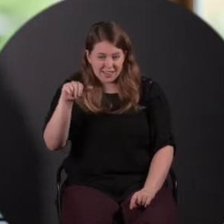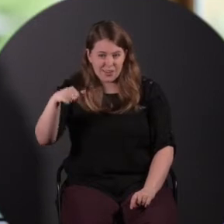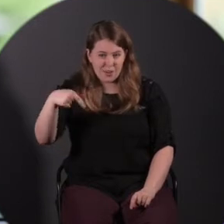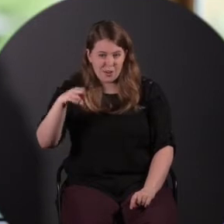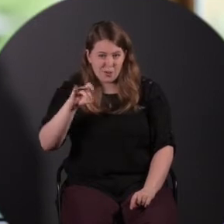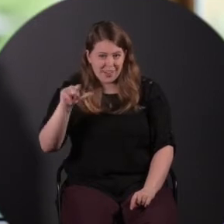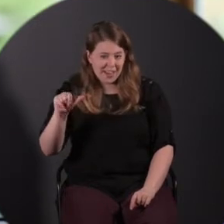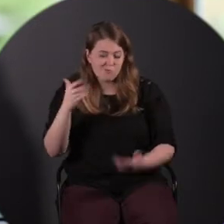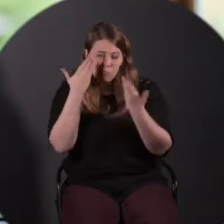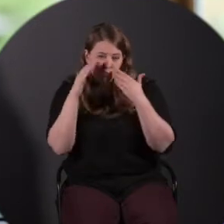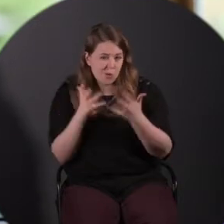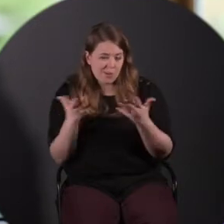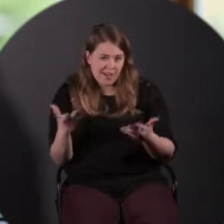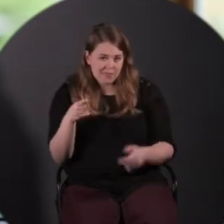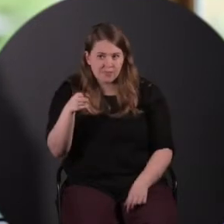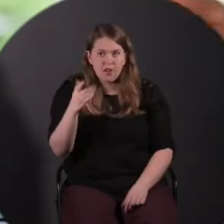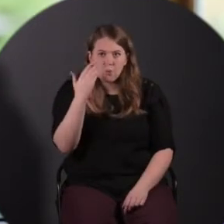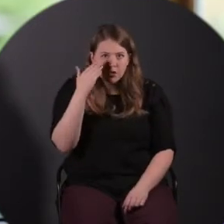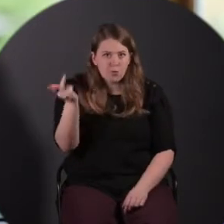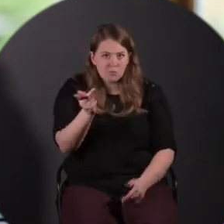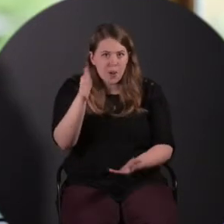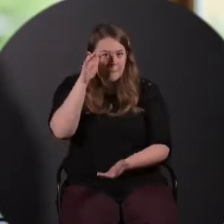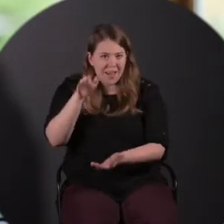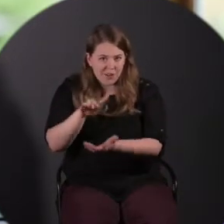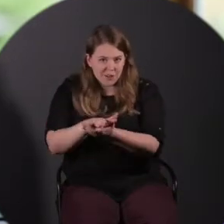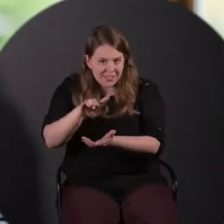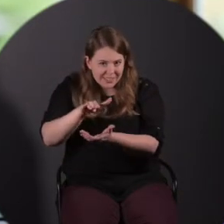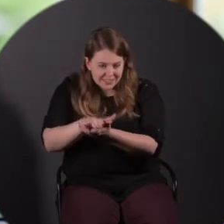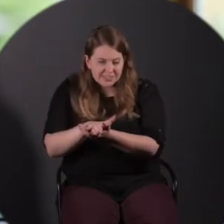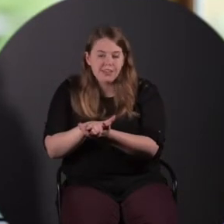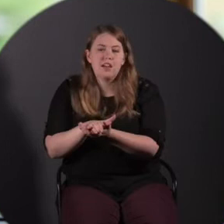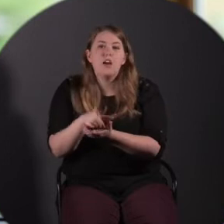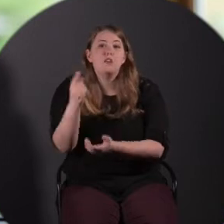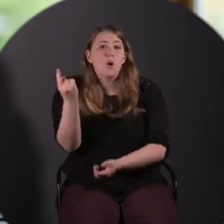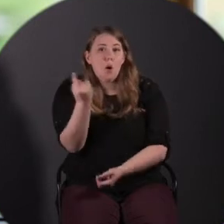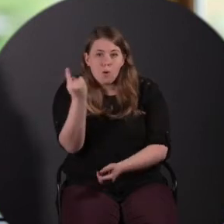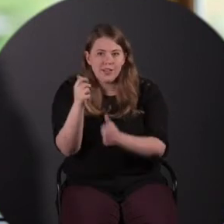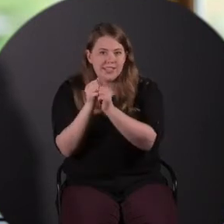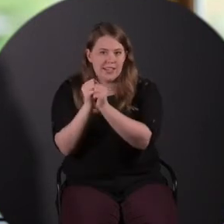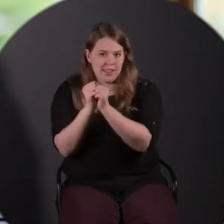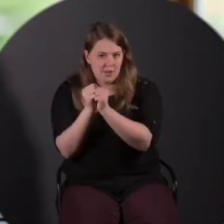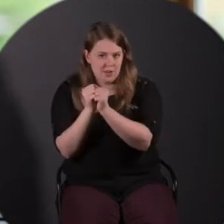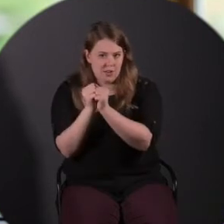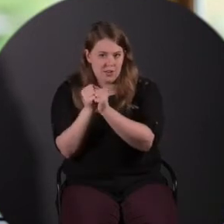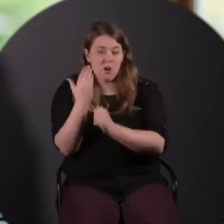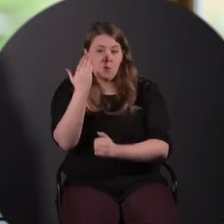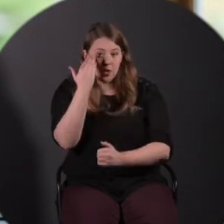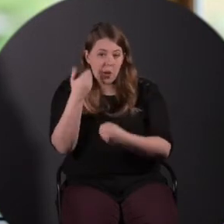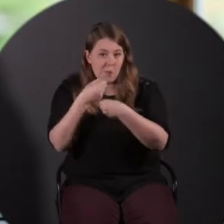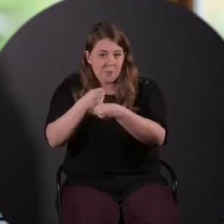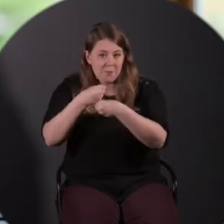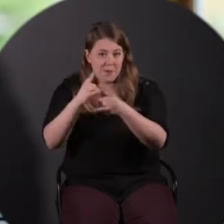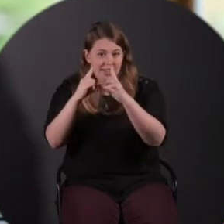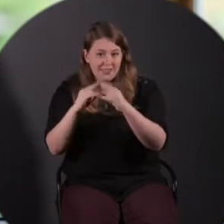married, that they spent a lot of time together. They were always mentioned together. We know that they were tent makers. We know they